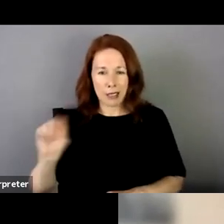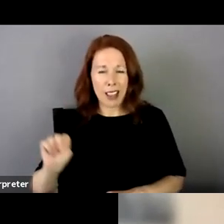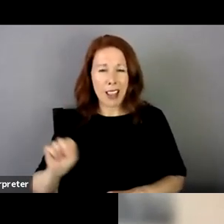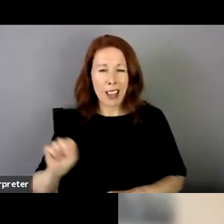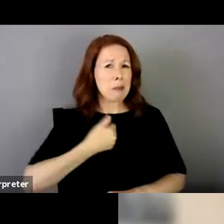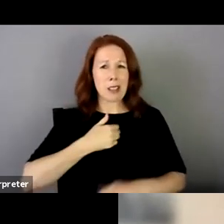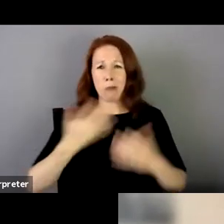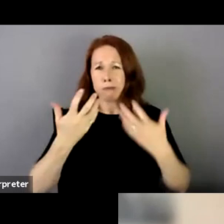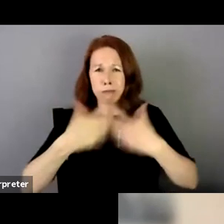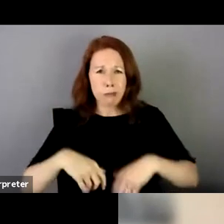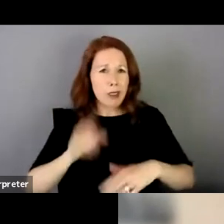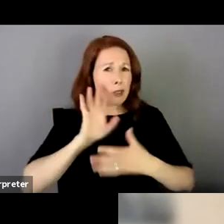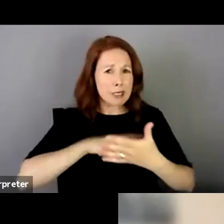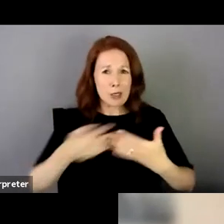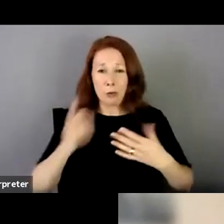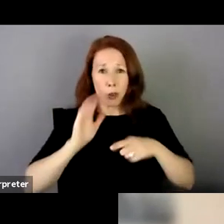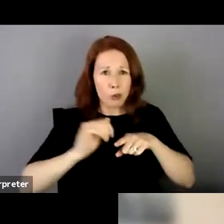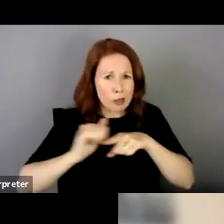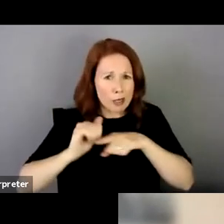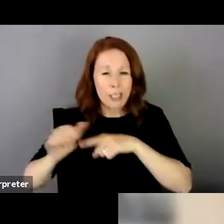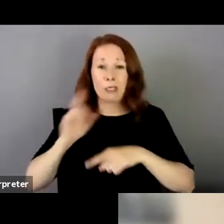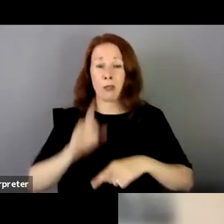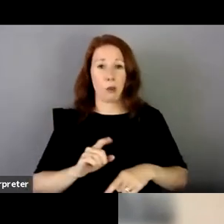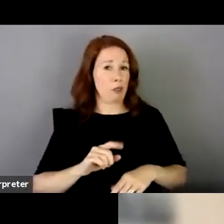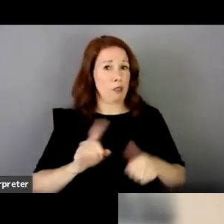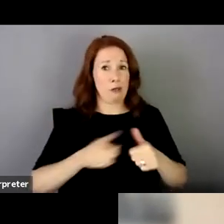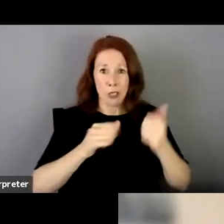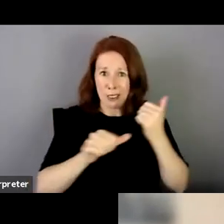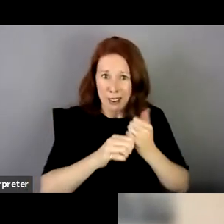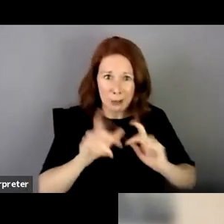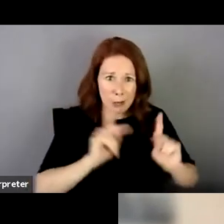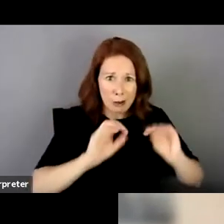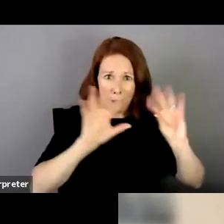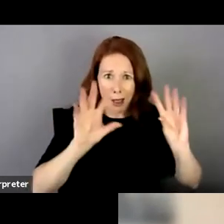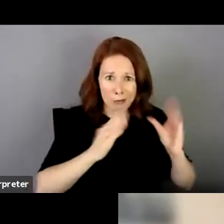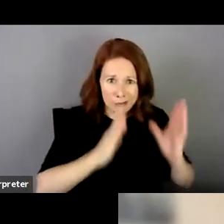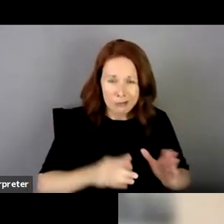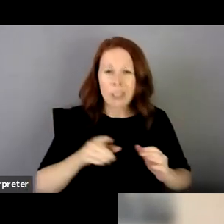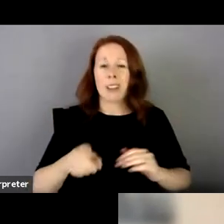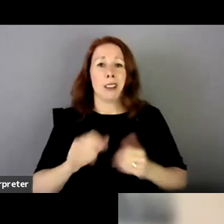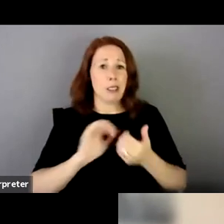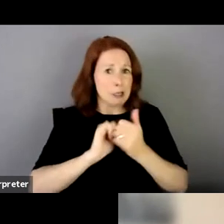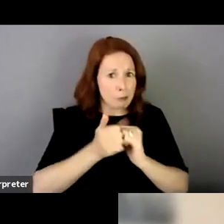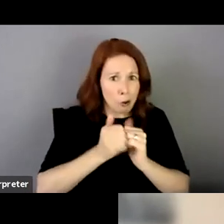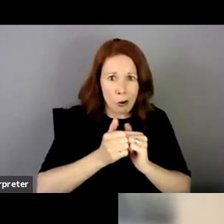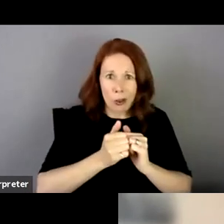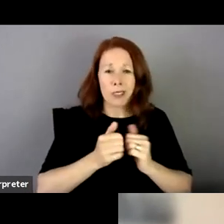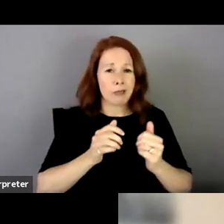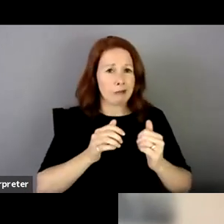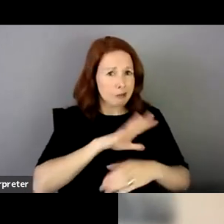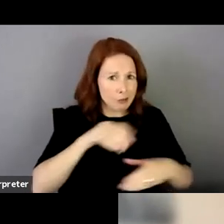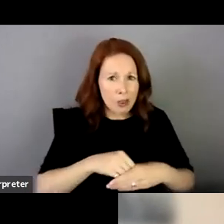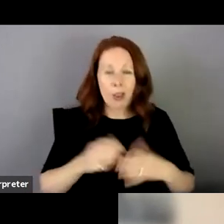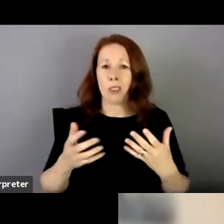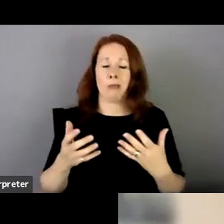responders, museums, schools, and sport and rec providers. And I also work with many